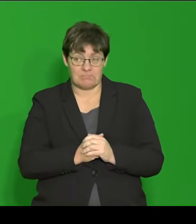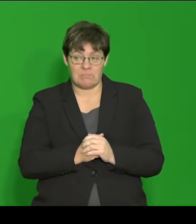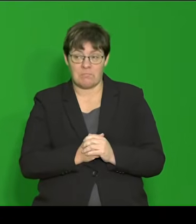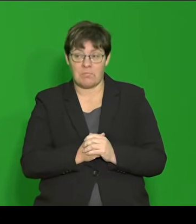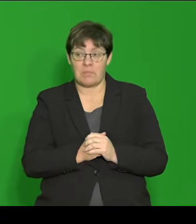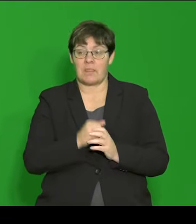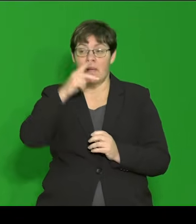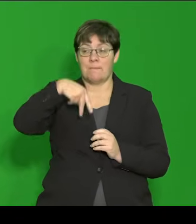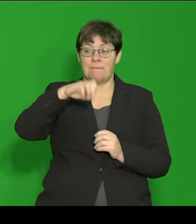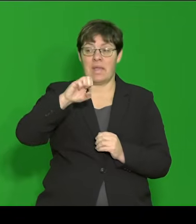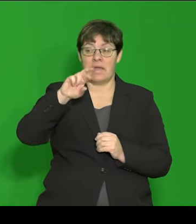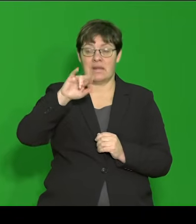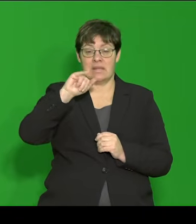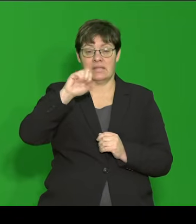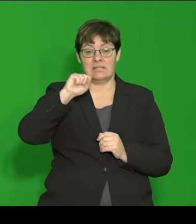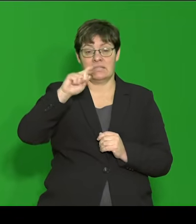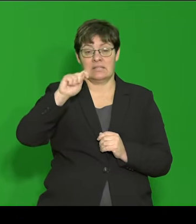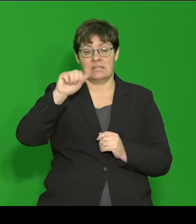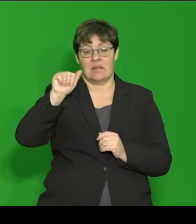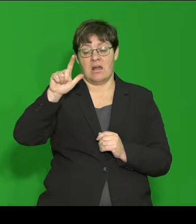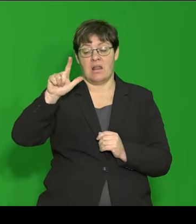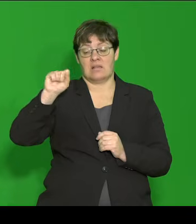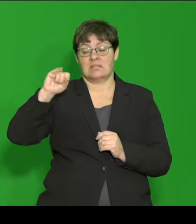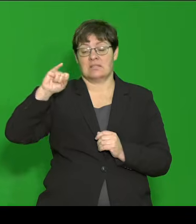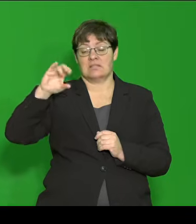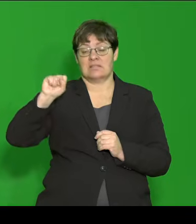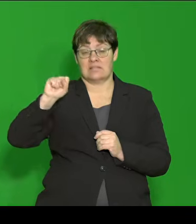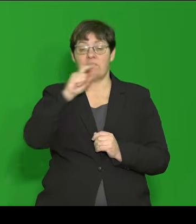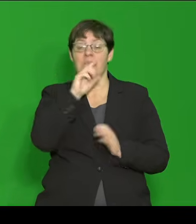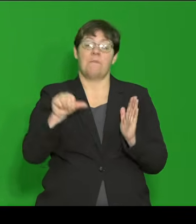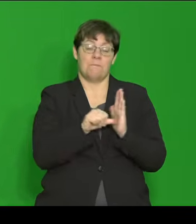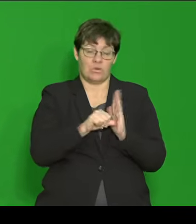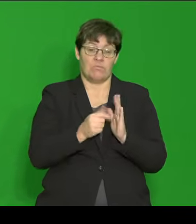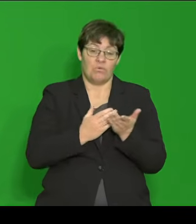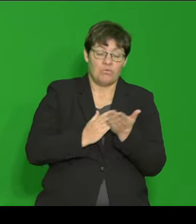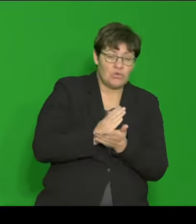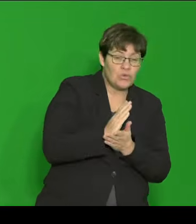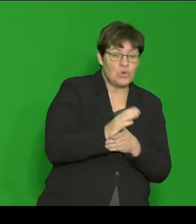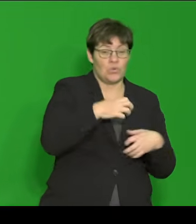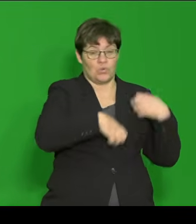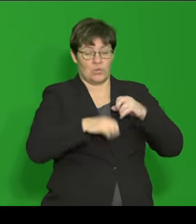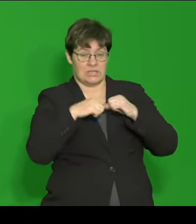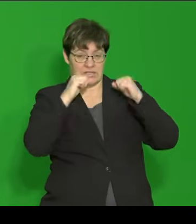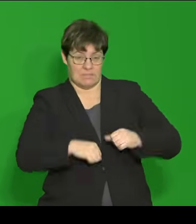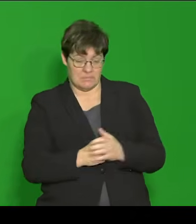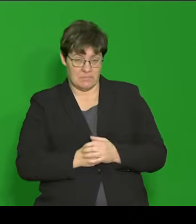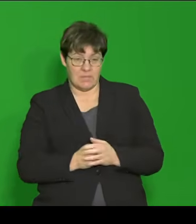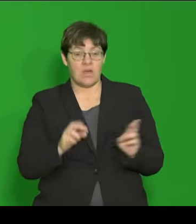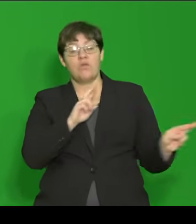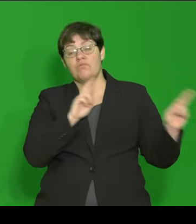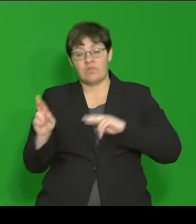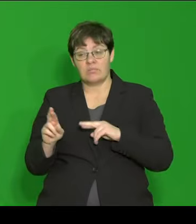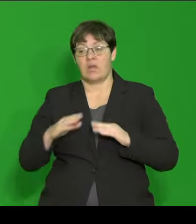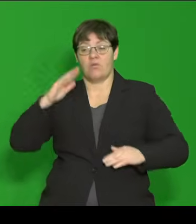The process of peristalsis is an important process. Food has to move through the digestive system, and this refers to